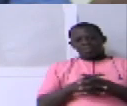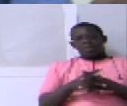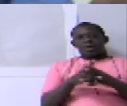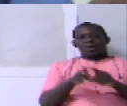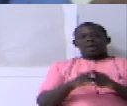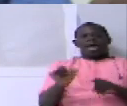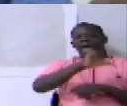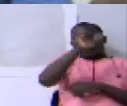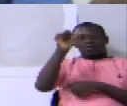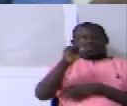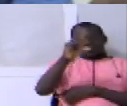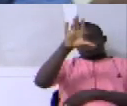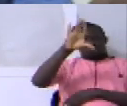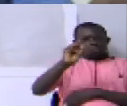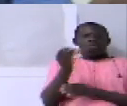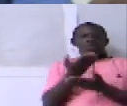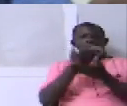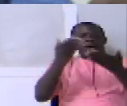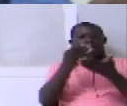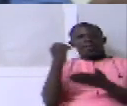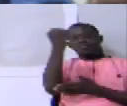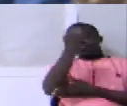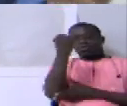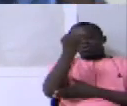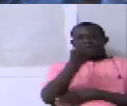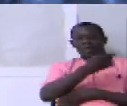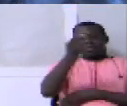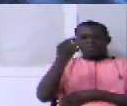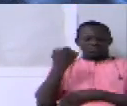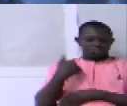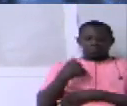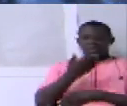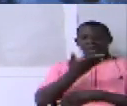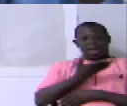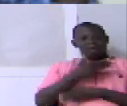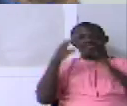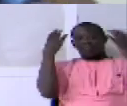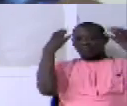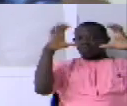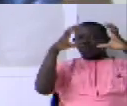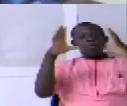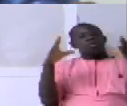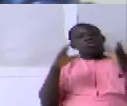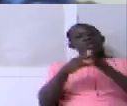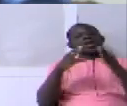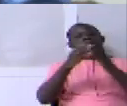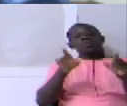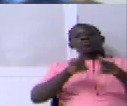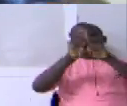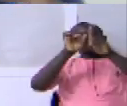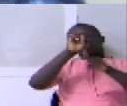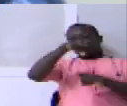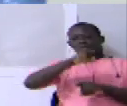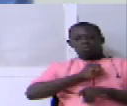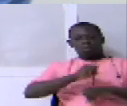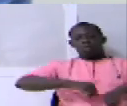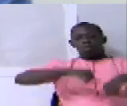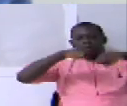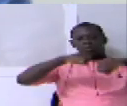And you did it because these people had a problem with your boss, Ijame.